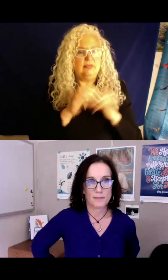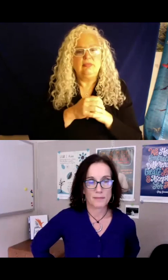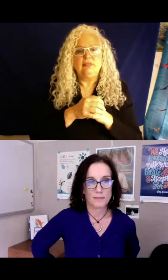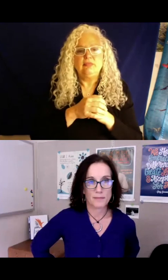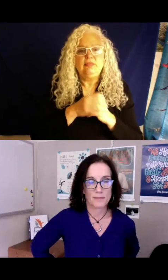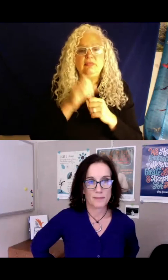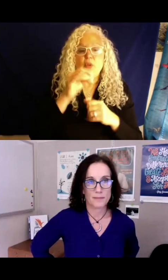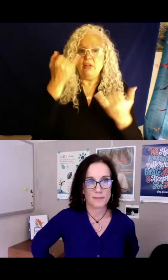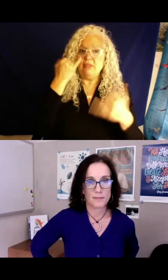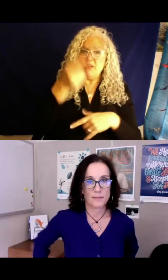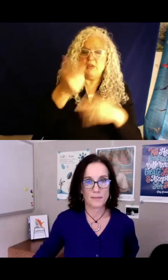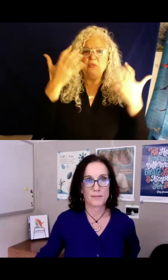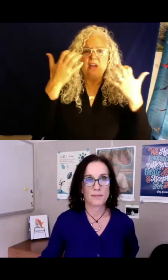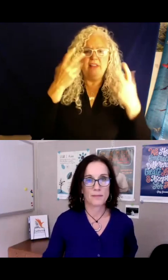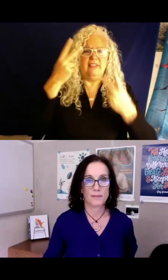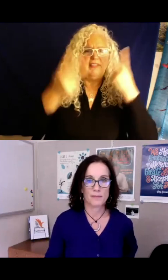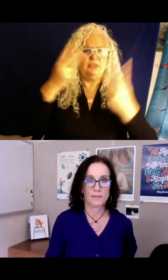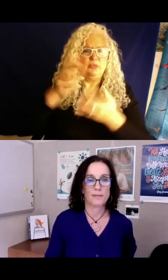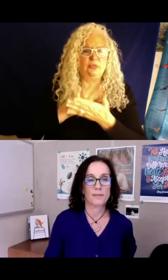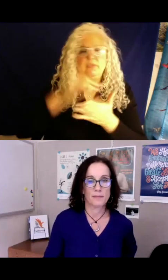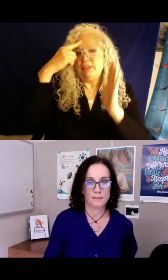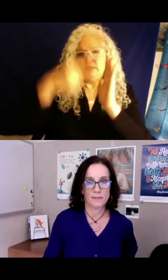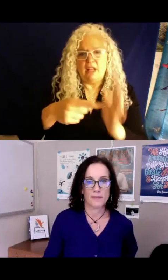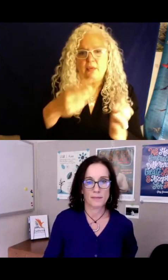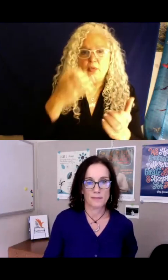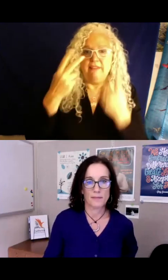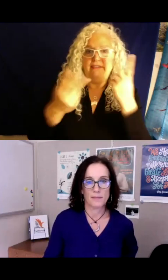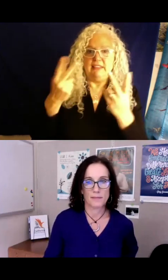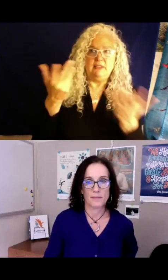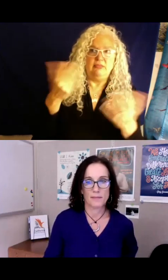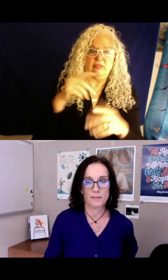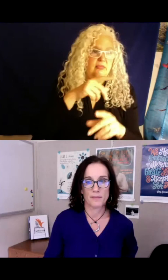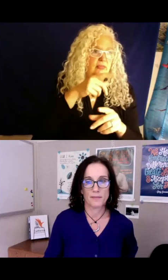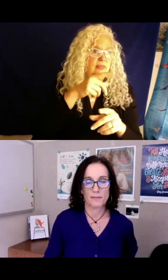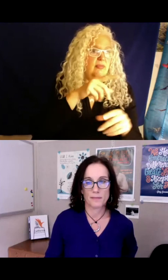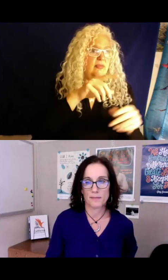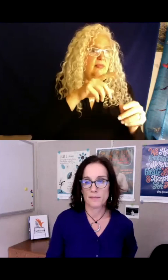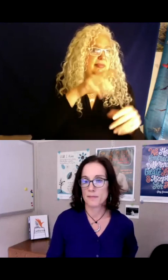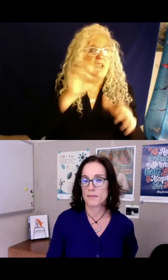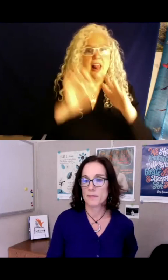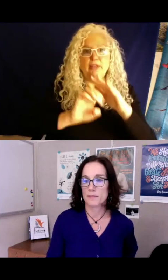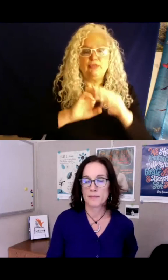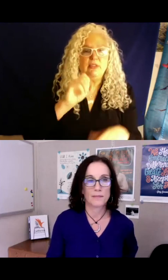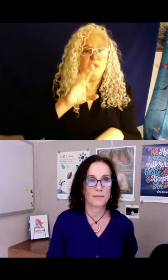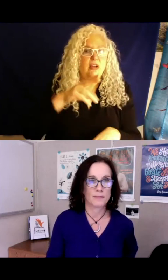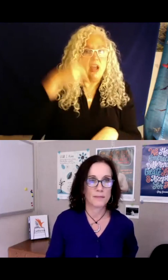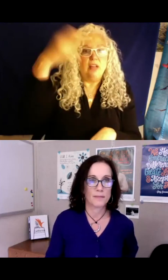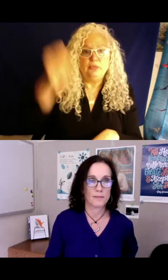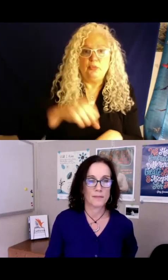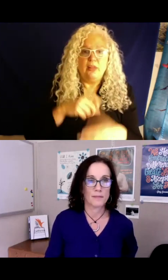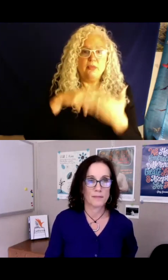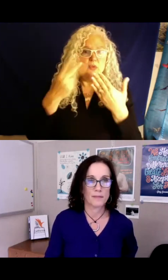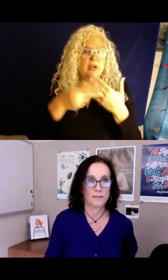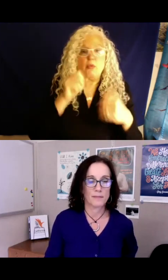So just make sure that you keep everything documented, every communication. If you want to visit the school, for example, if you want to